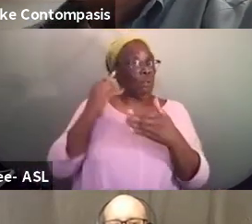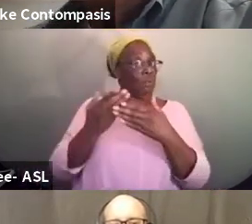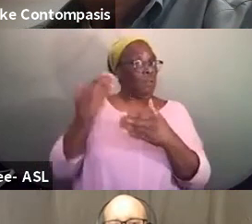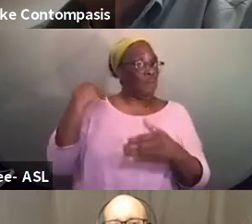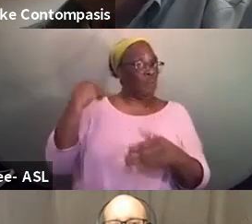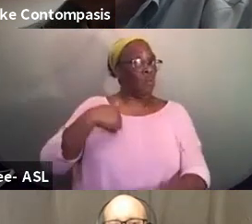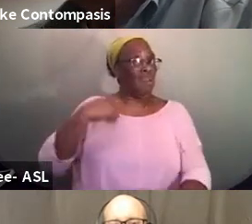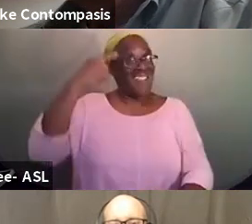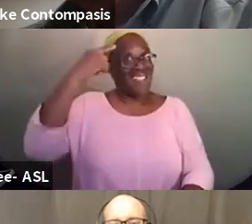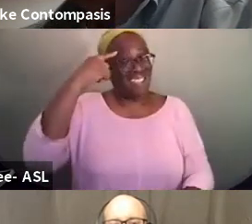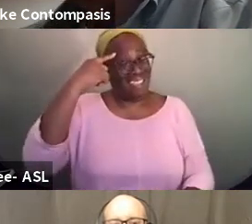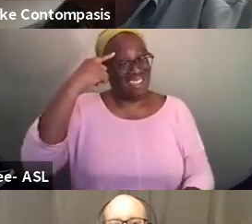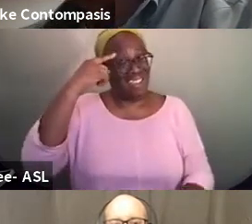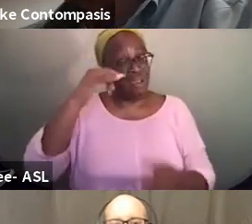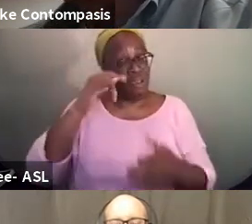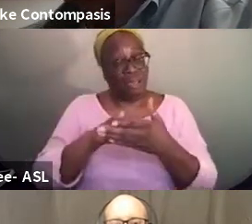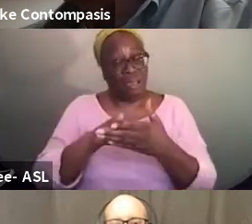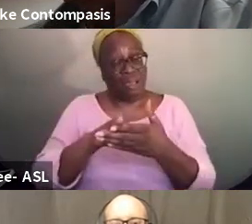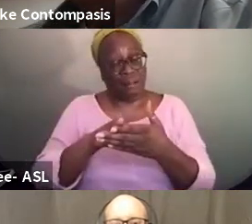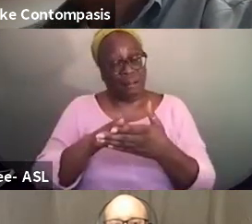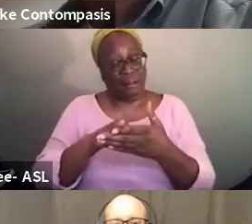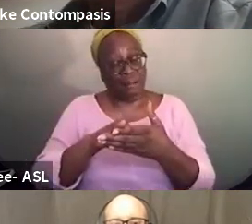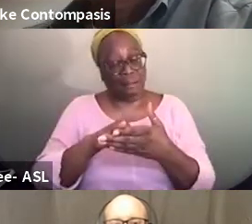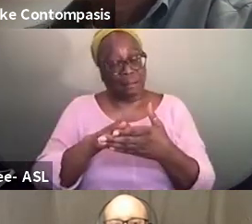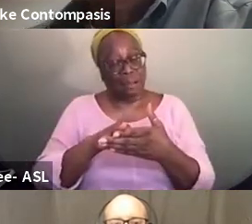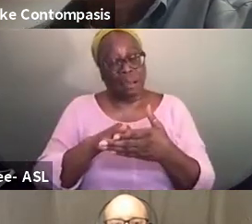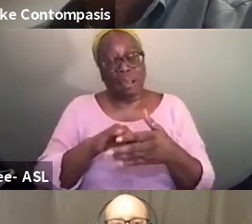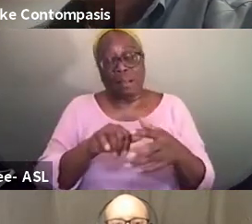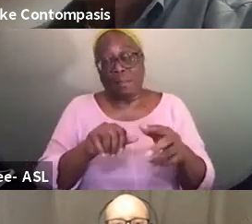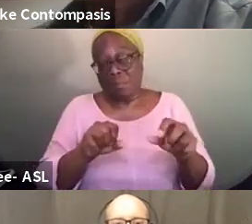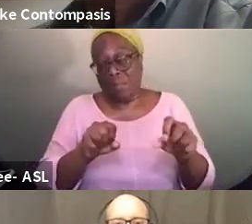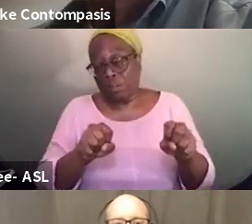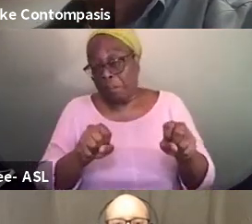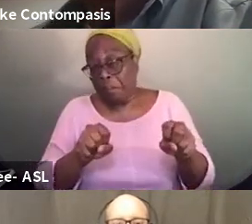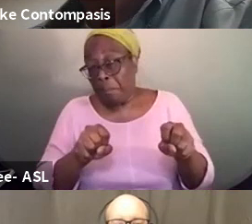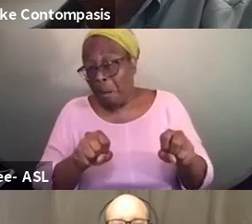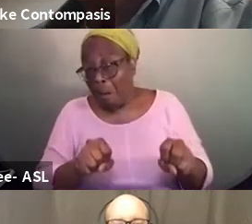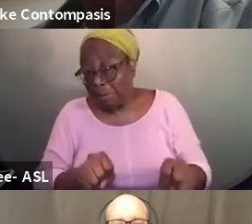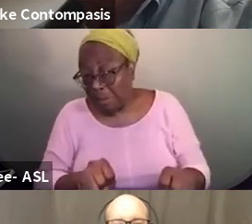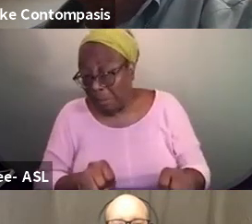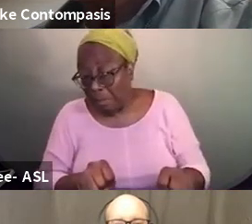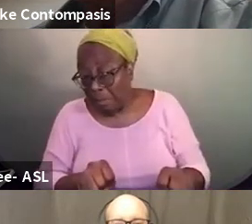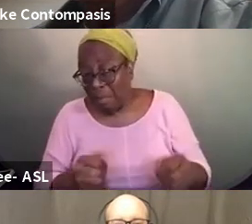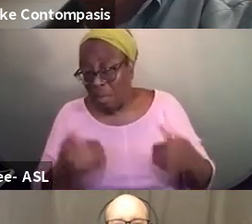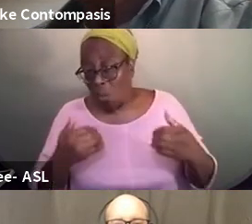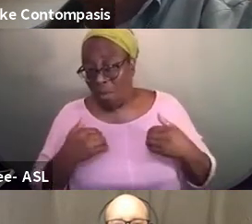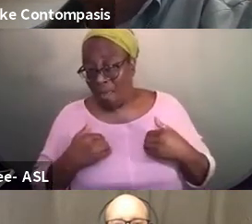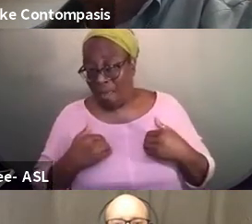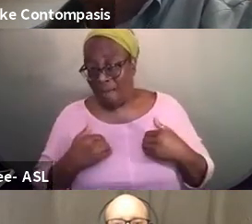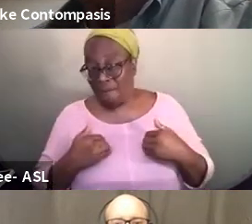I think that there possibly is some sort of agreement for an